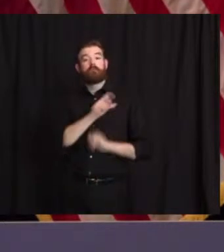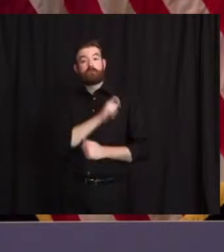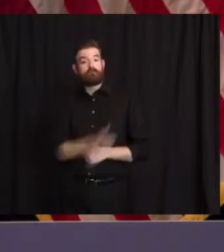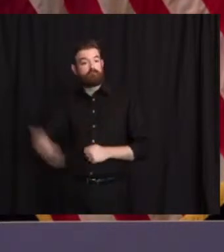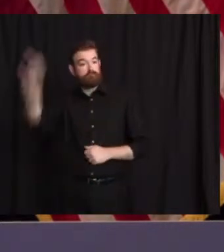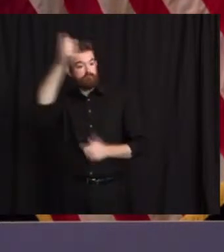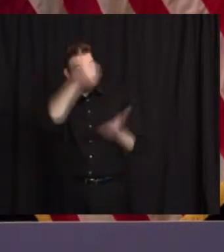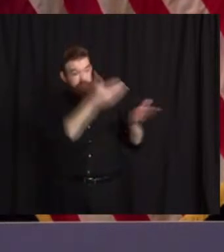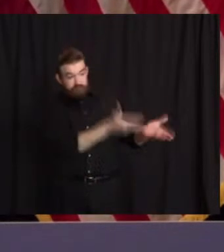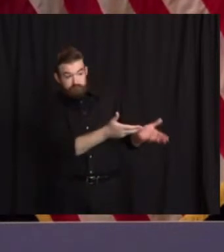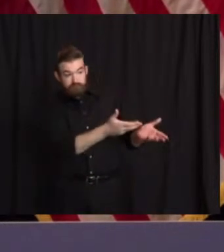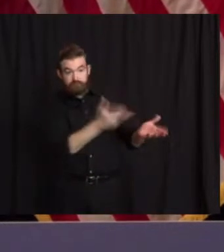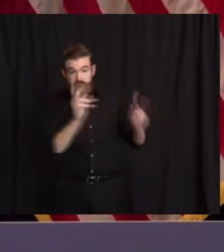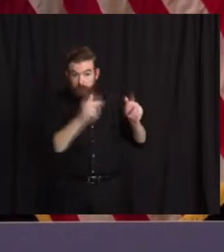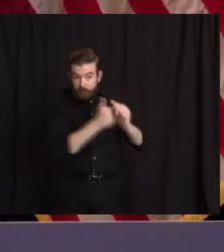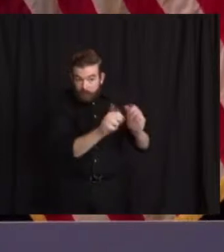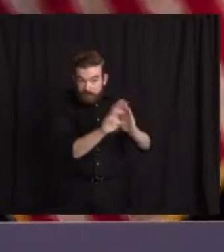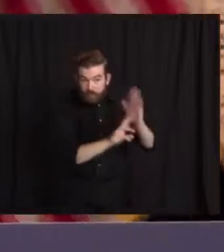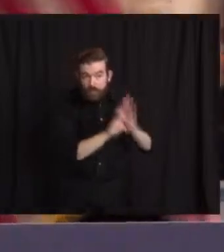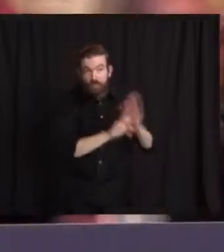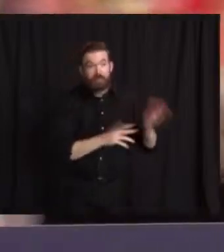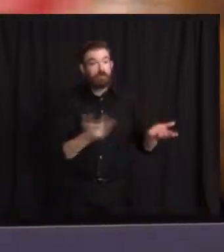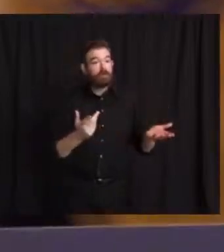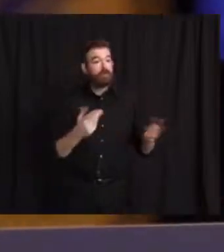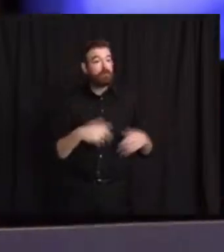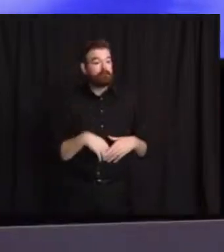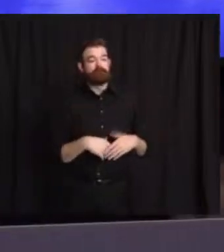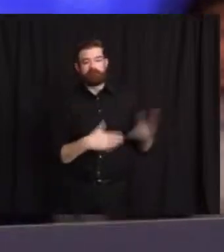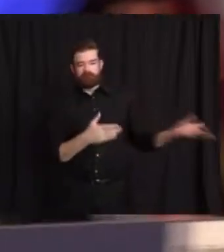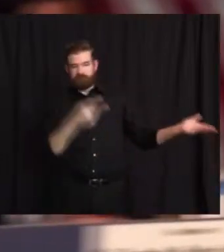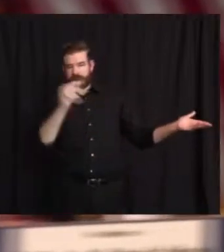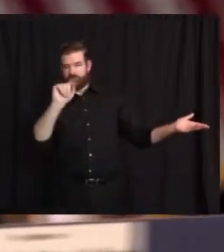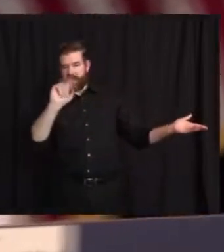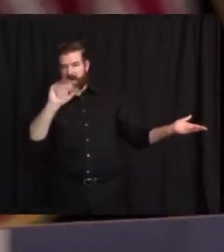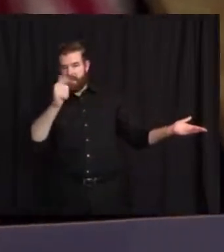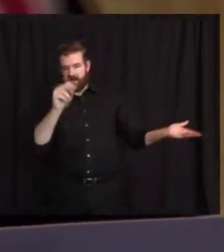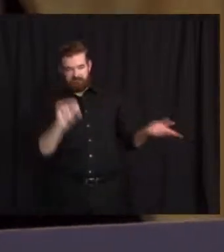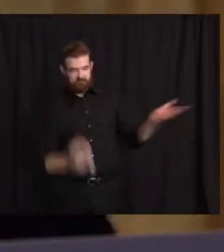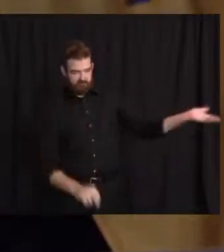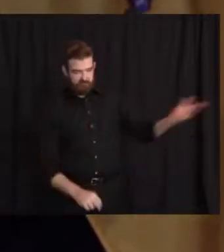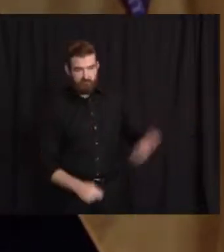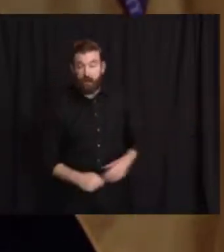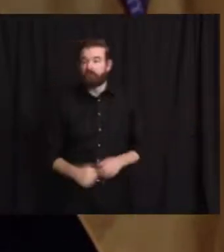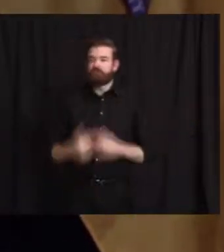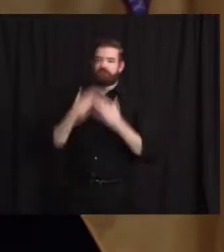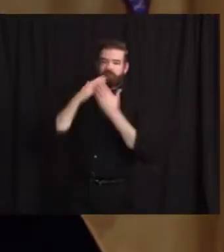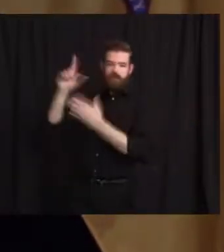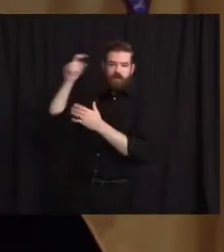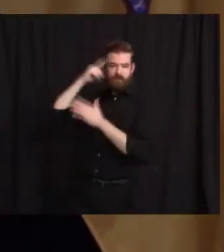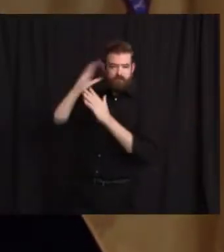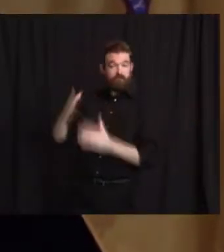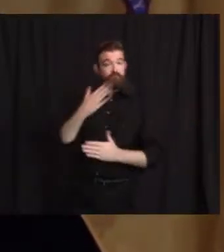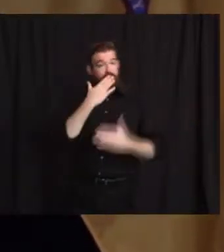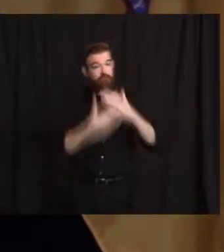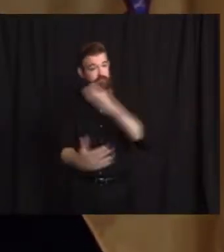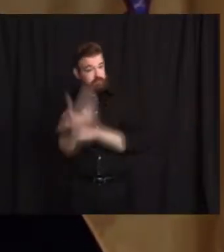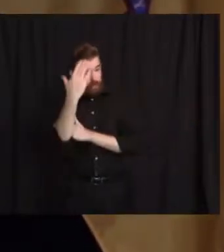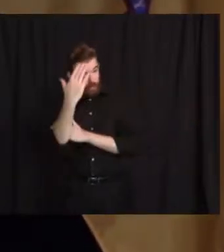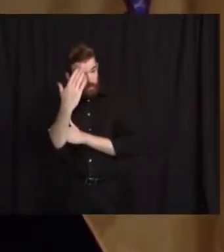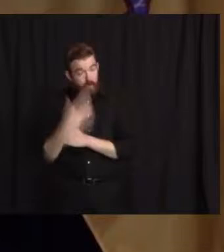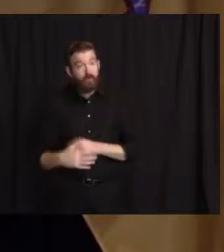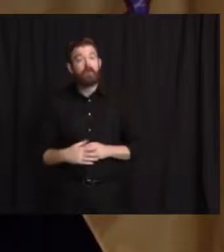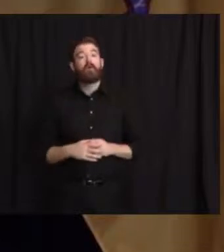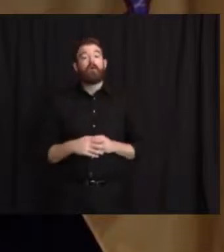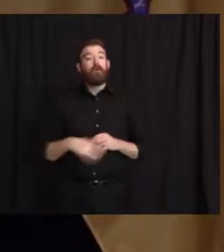matters. Another great leader, Pat Callahan. Thank you, Governor. Good morning, everybody. With With regards to the compliance issues